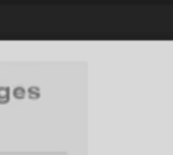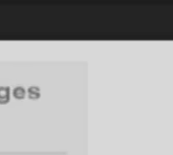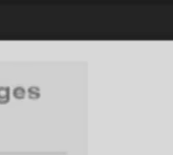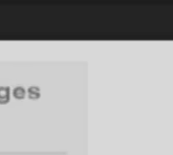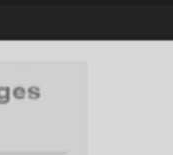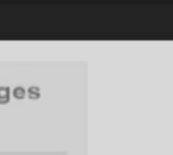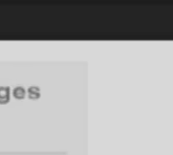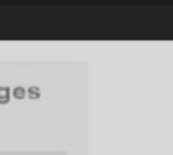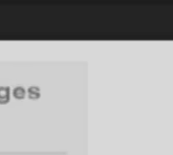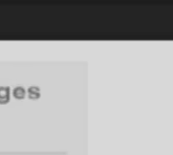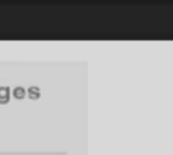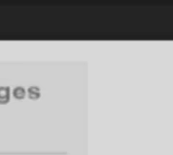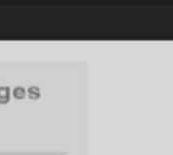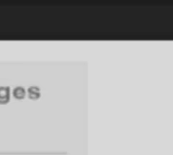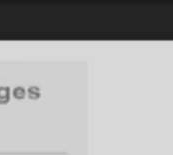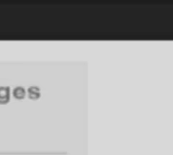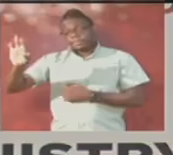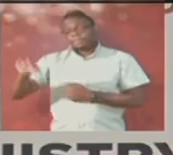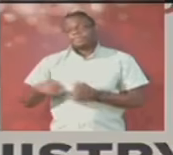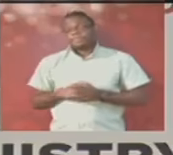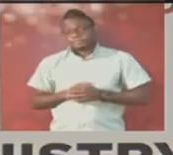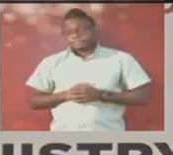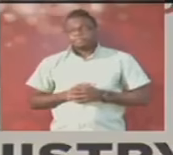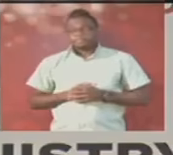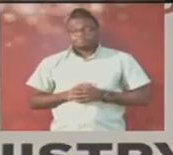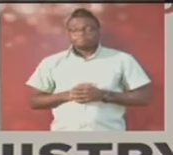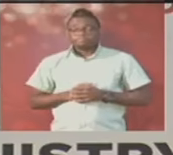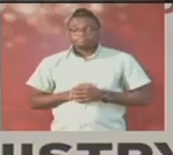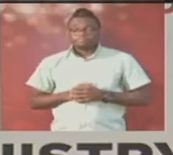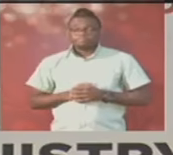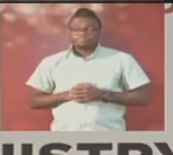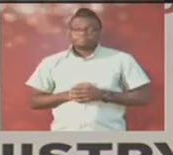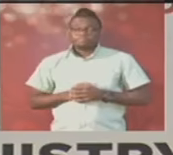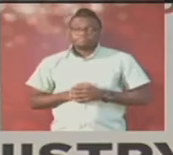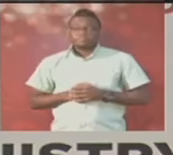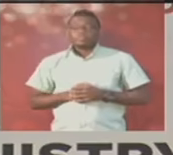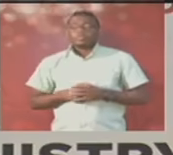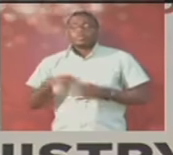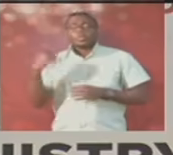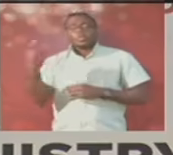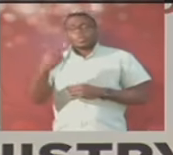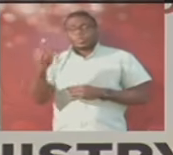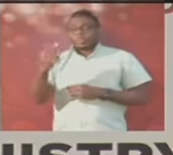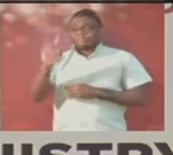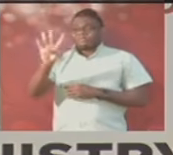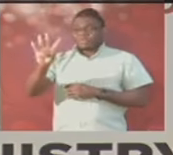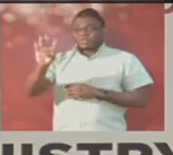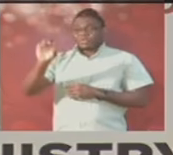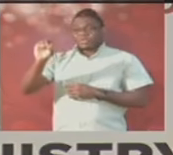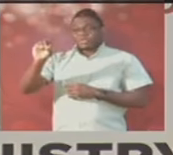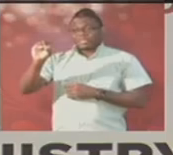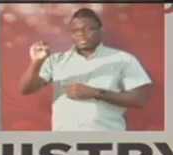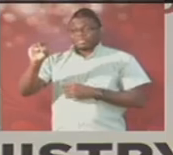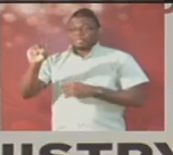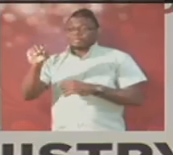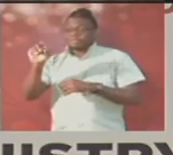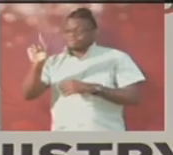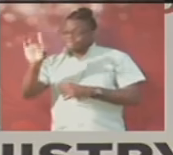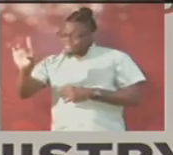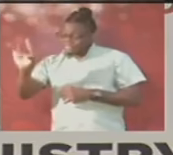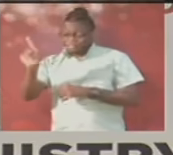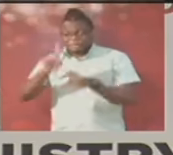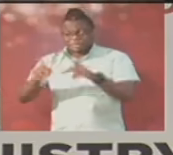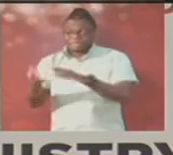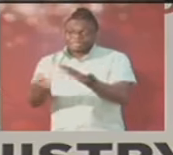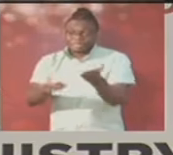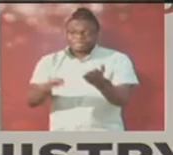20,879. Thus far, unfortunately, we have had 408 deaths. Yesterday, we had a